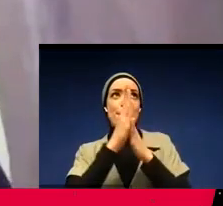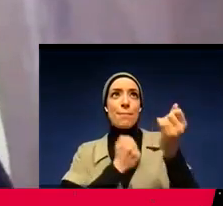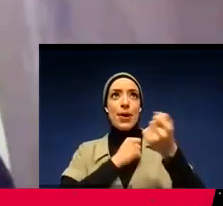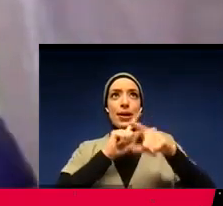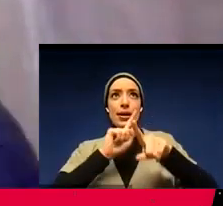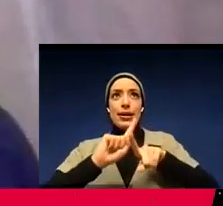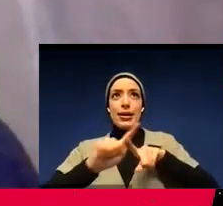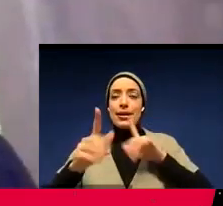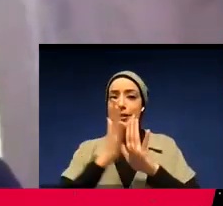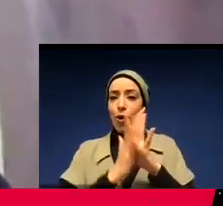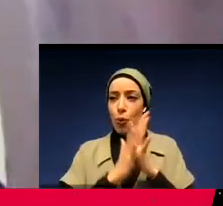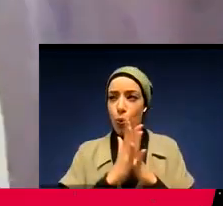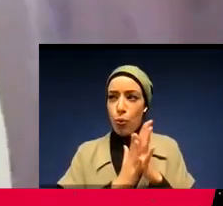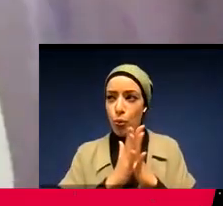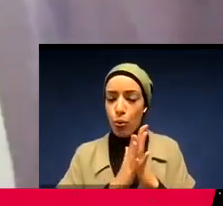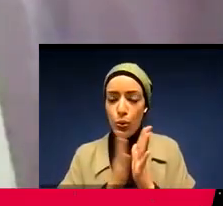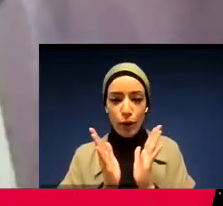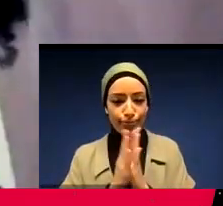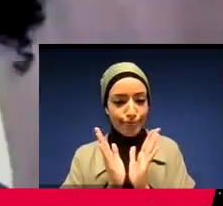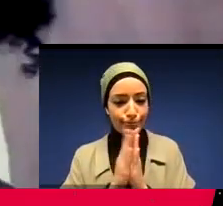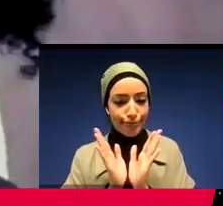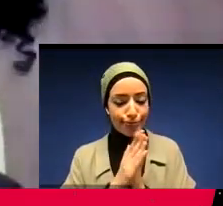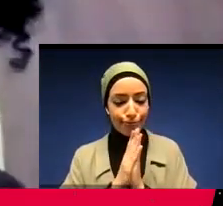I'm gonna give such a cop out answer,